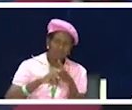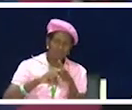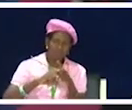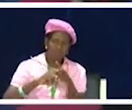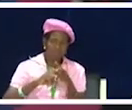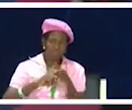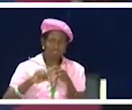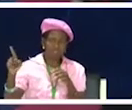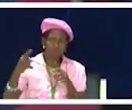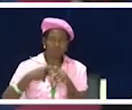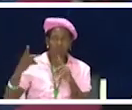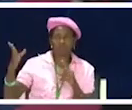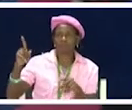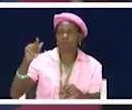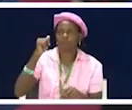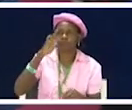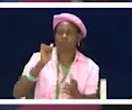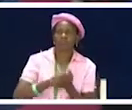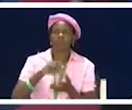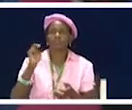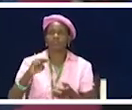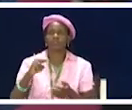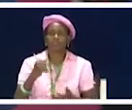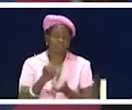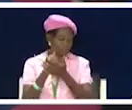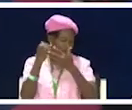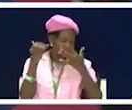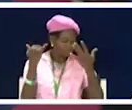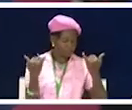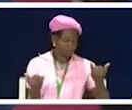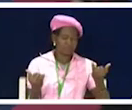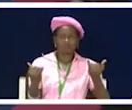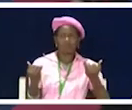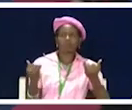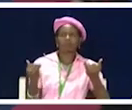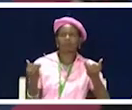But here was a woman who needed help now.